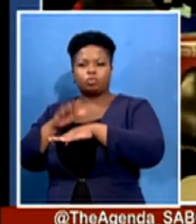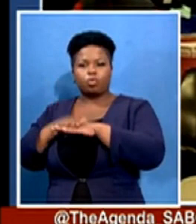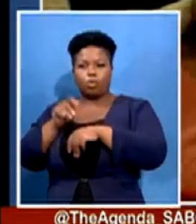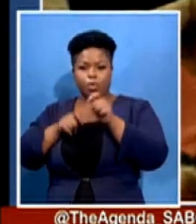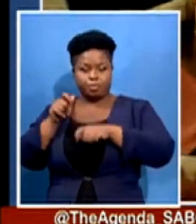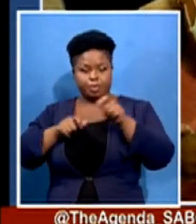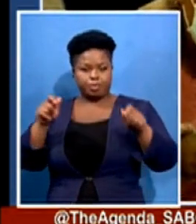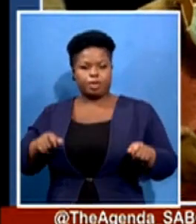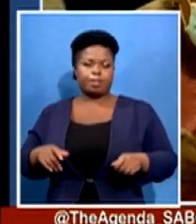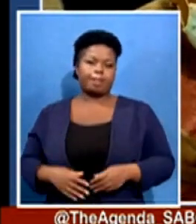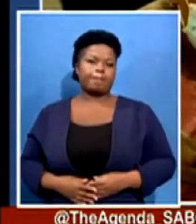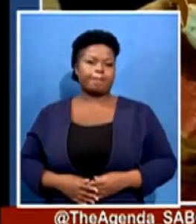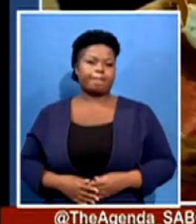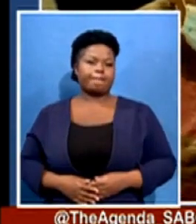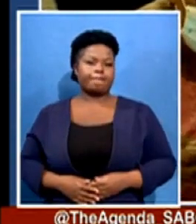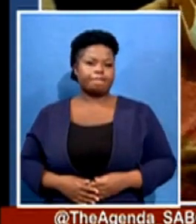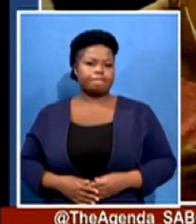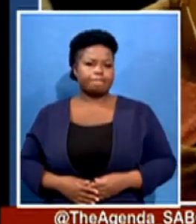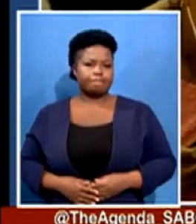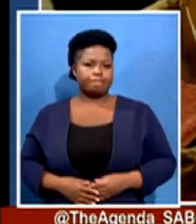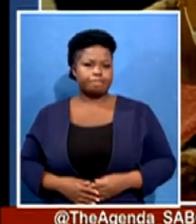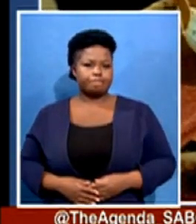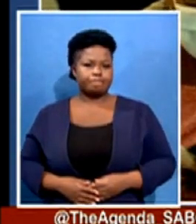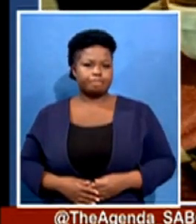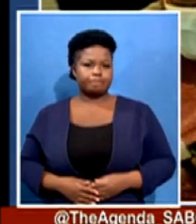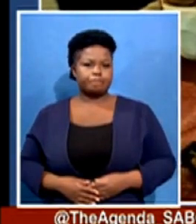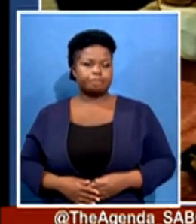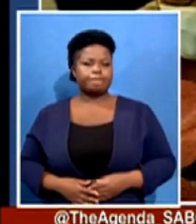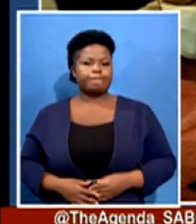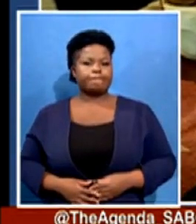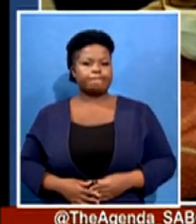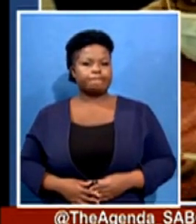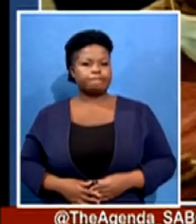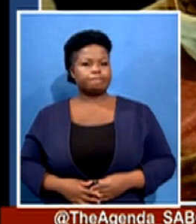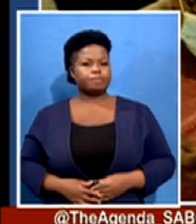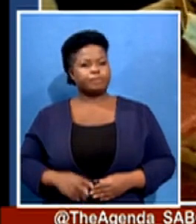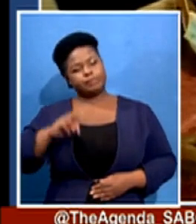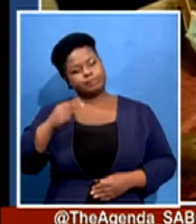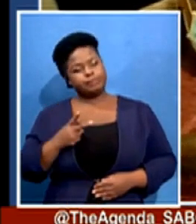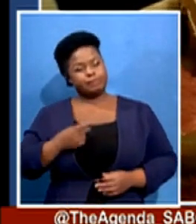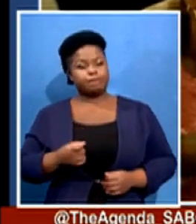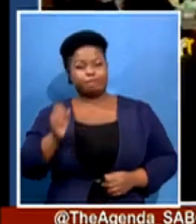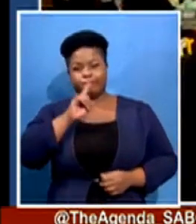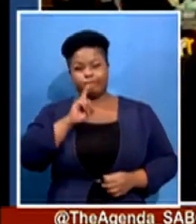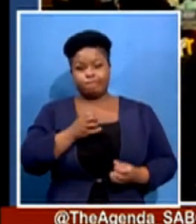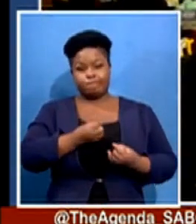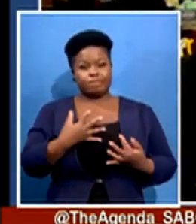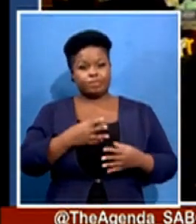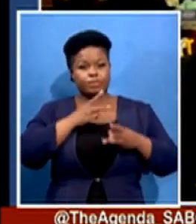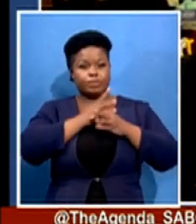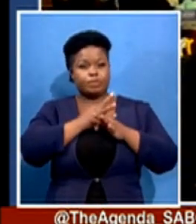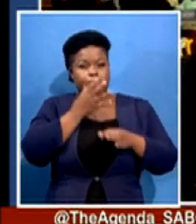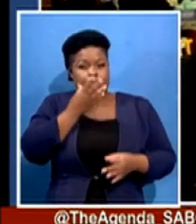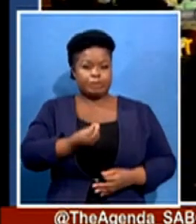of people who are immunized. Right. One of the burning questions I think many parents have at this stage is how far are we